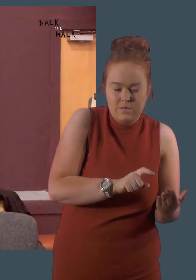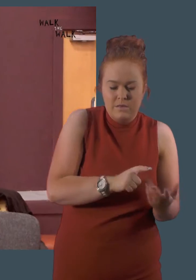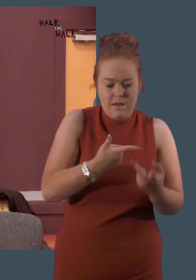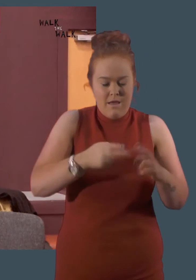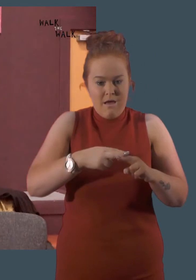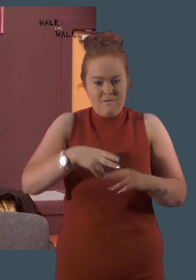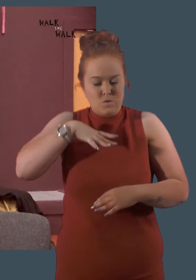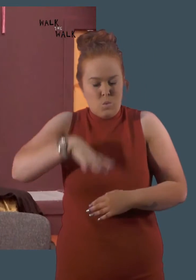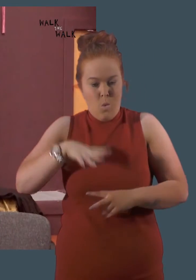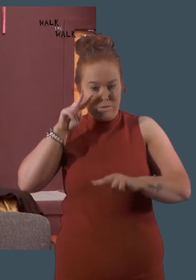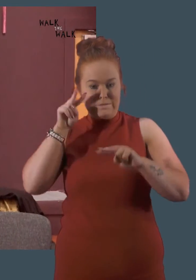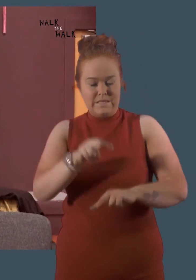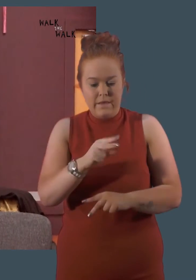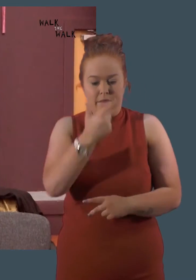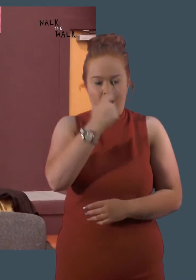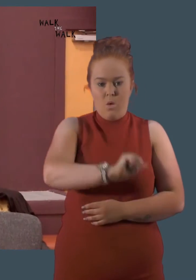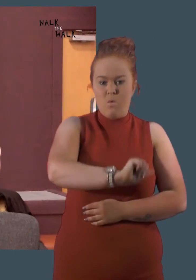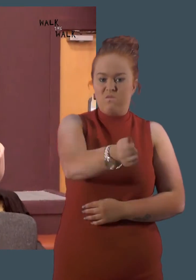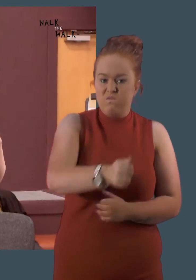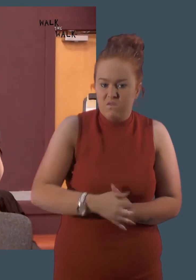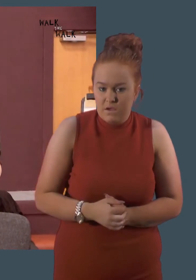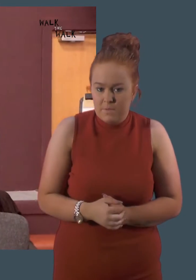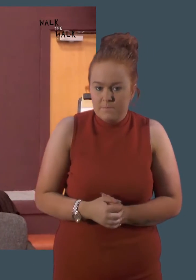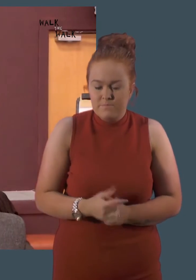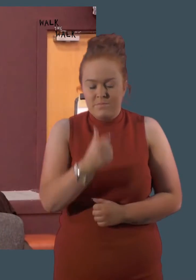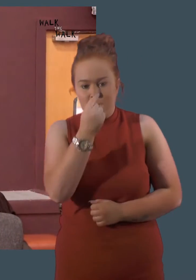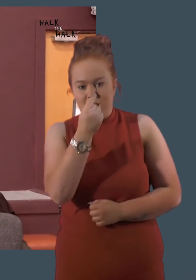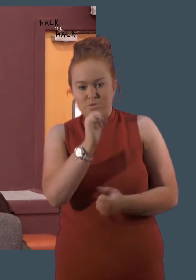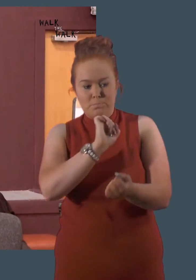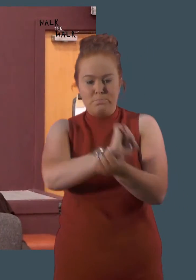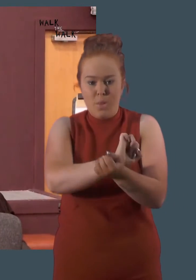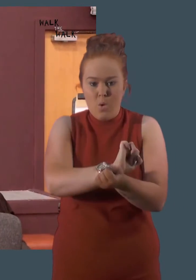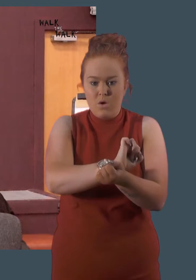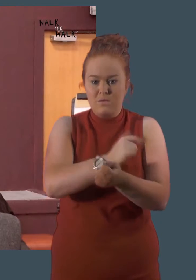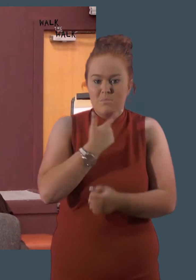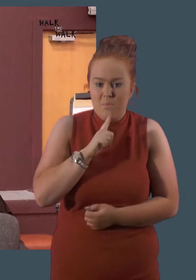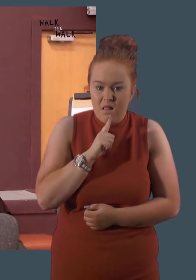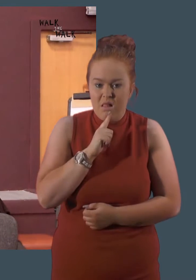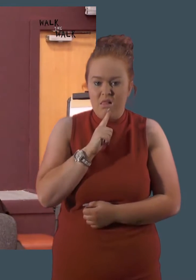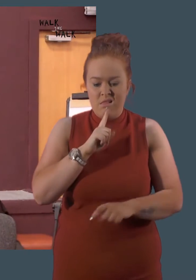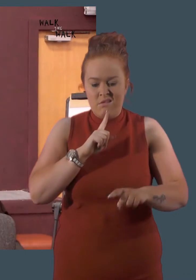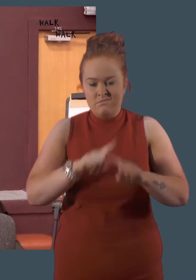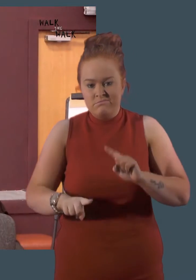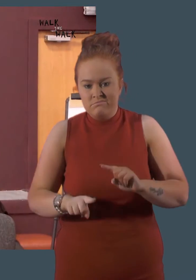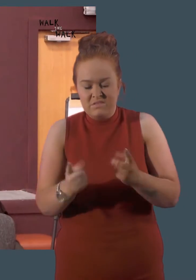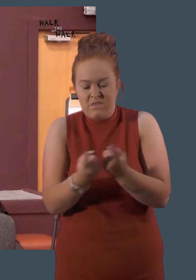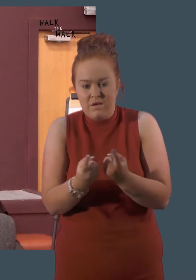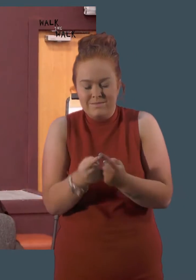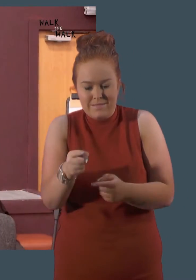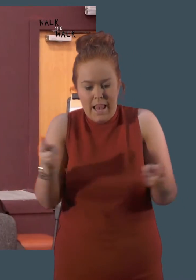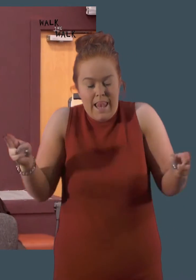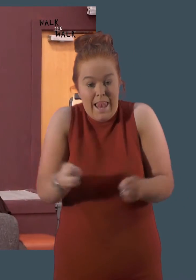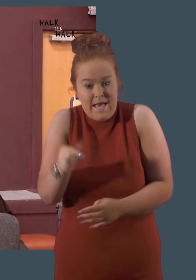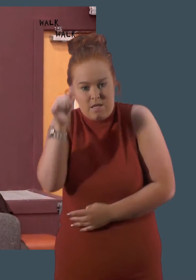that especially young people, the younger they were, the more this was true, were less aware of things like